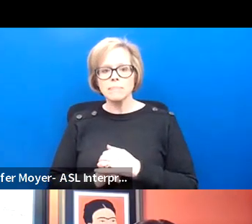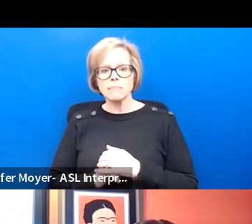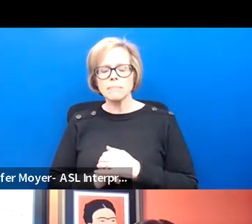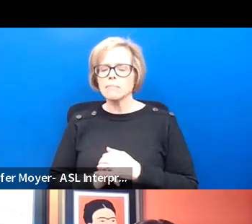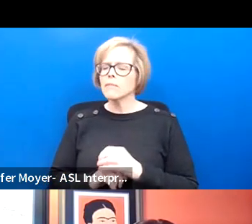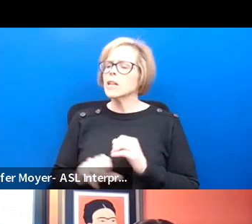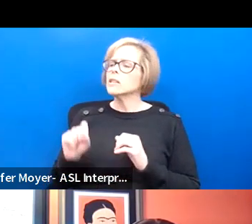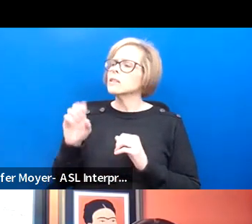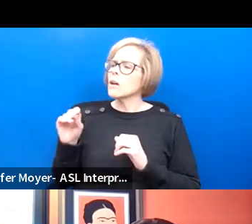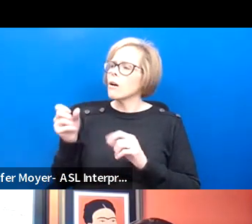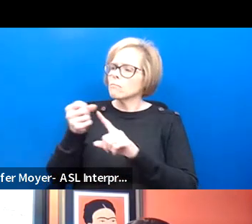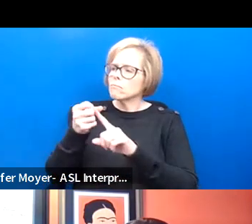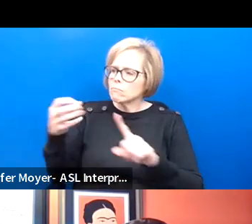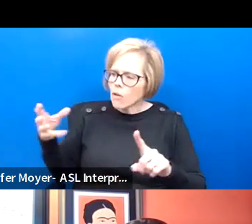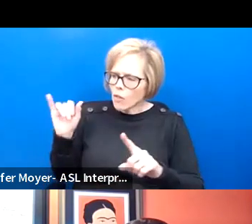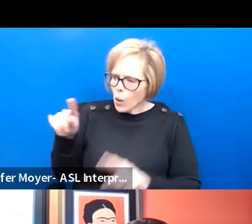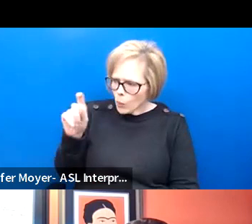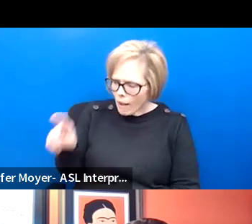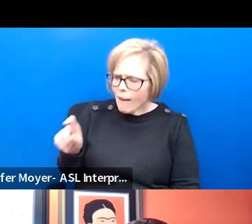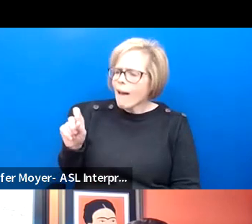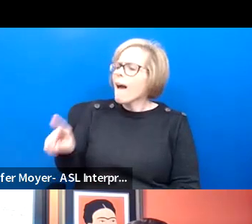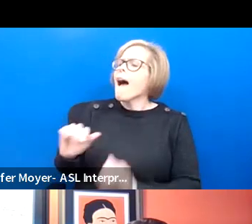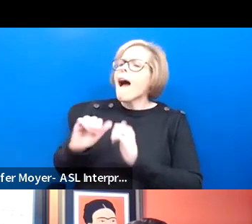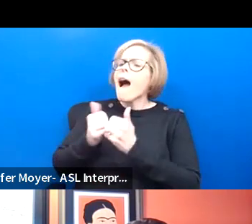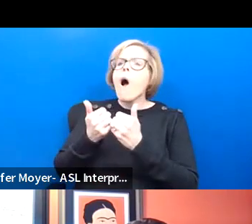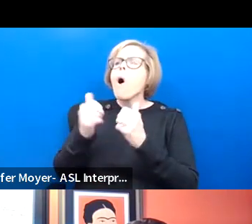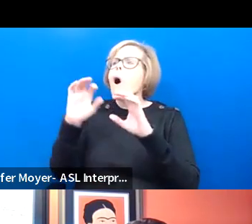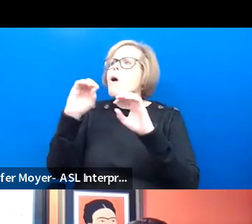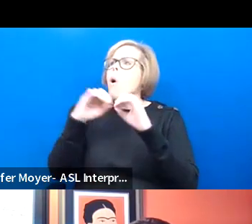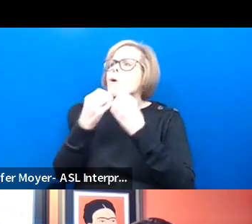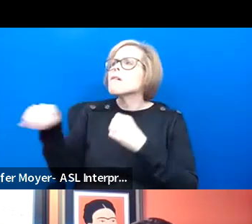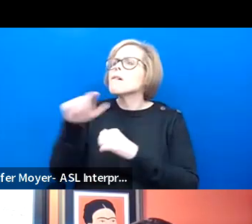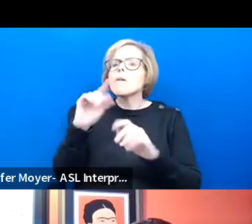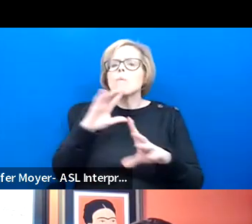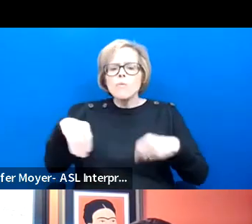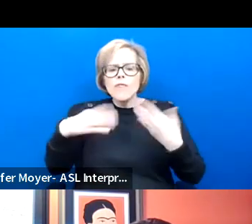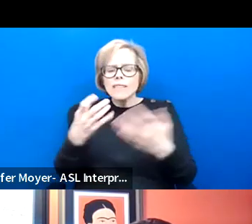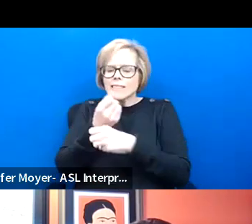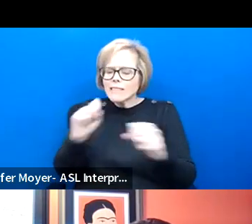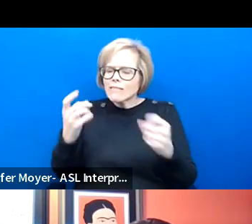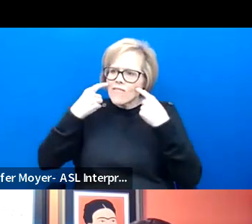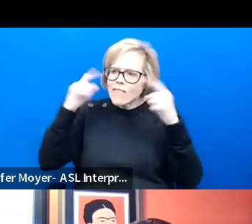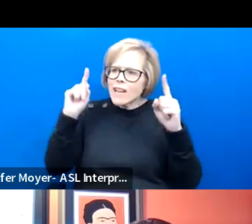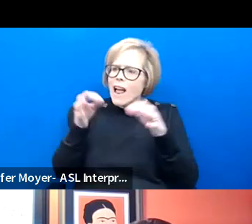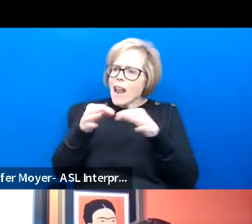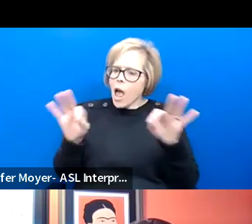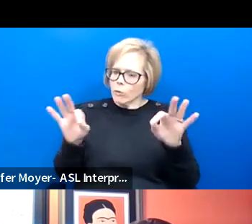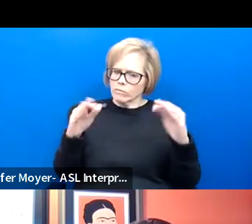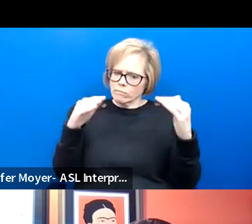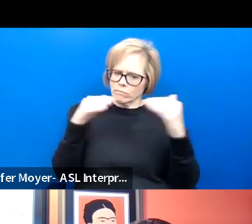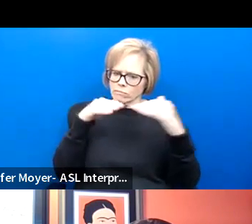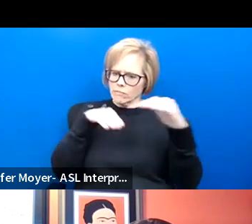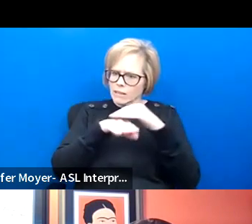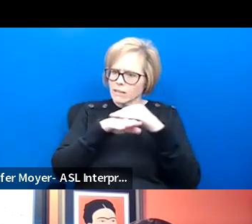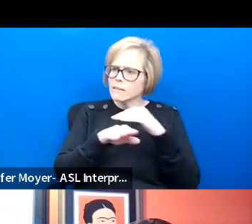So broadening that question, how is it that organizations can provide safe and effective language concordant care, and